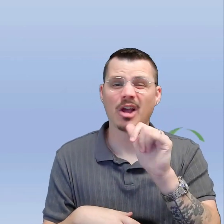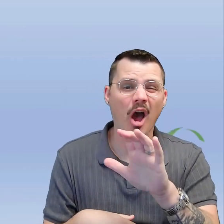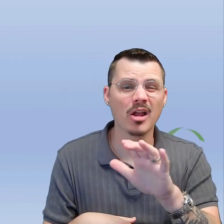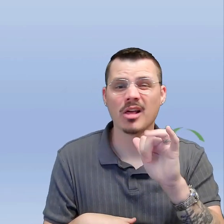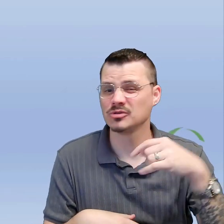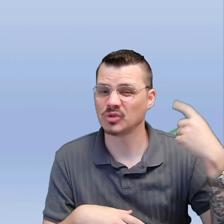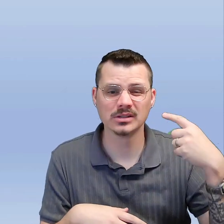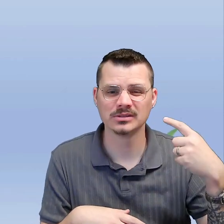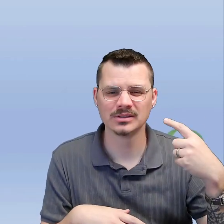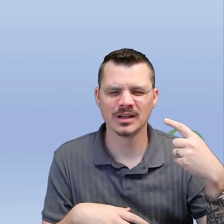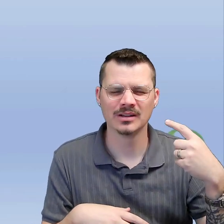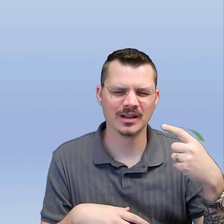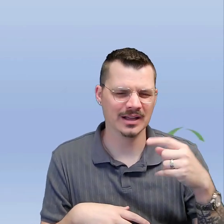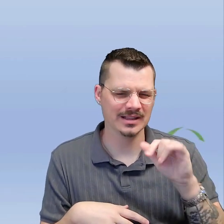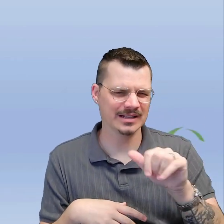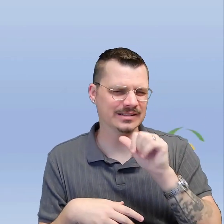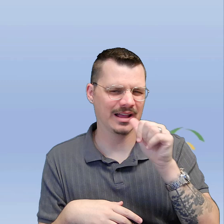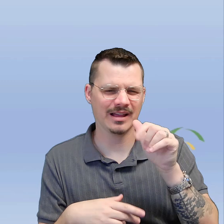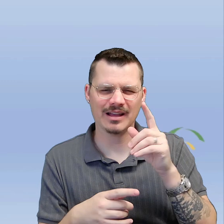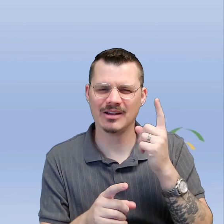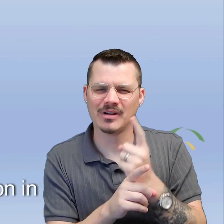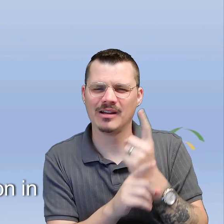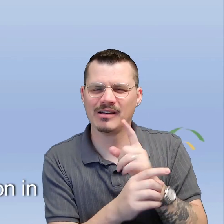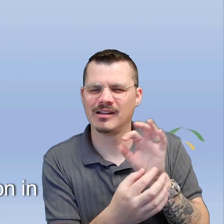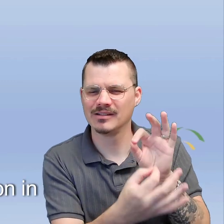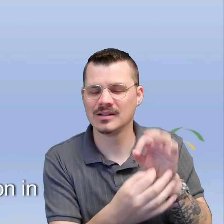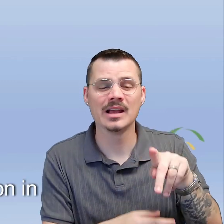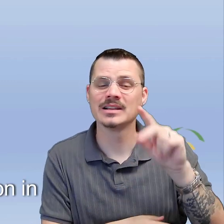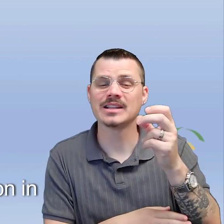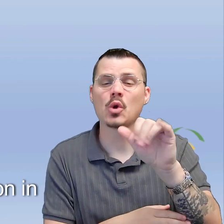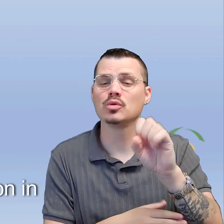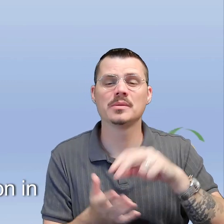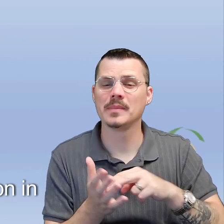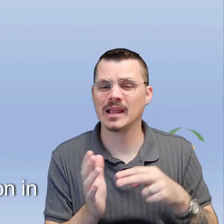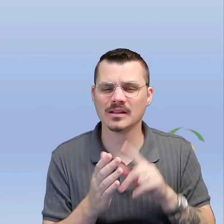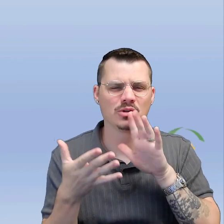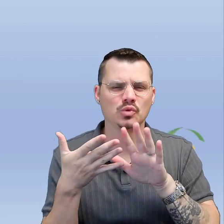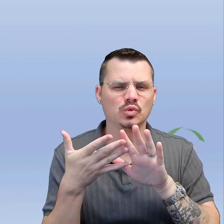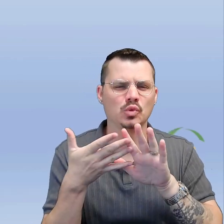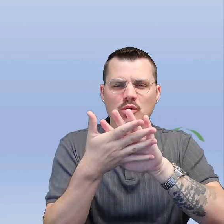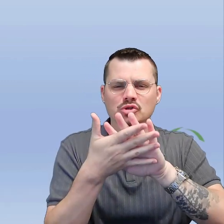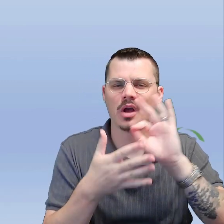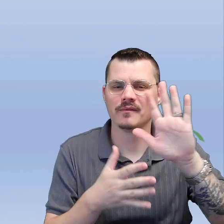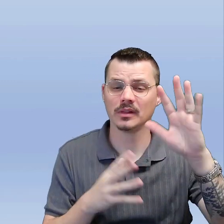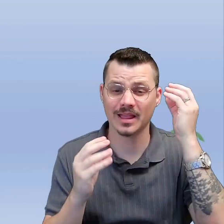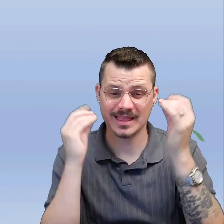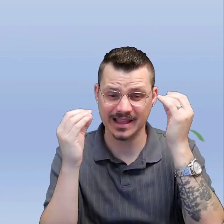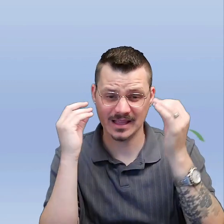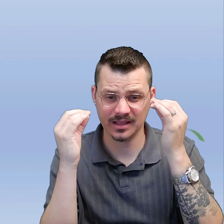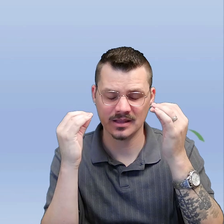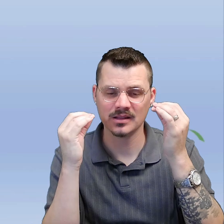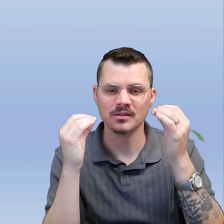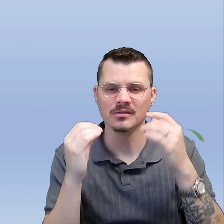That's not very precise. What psychosis means is a distortion in thinking that